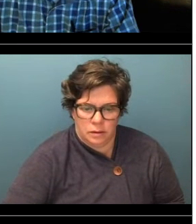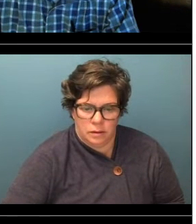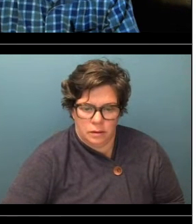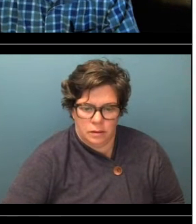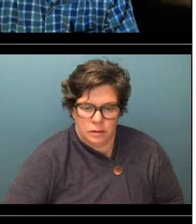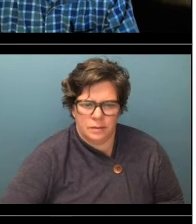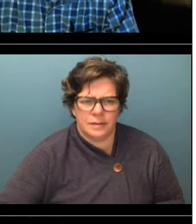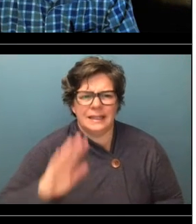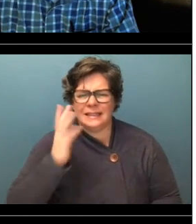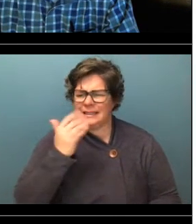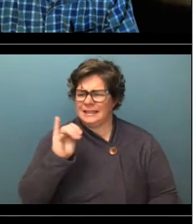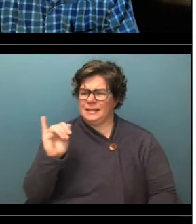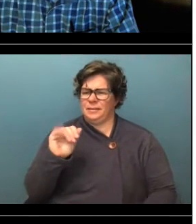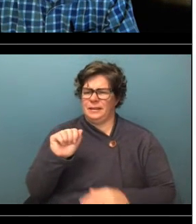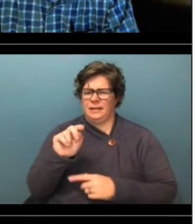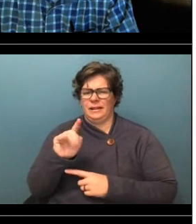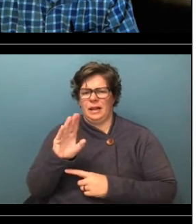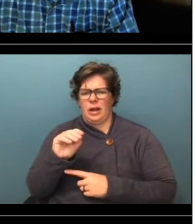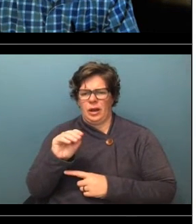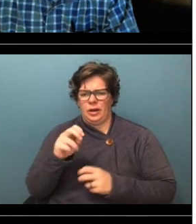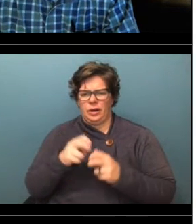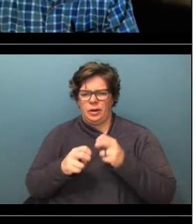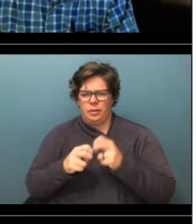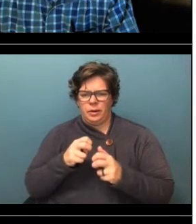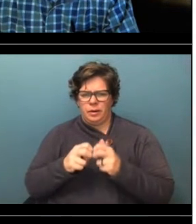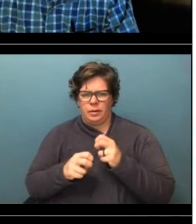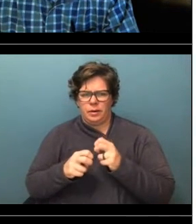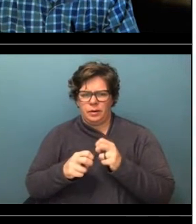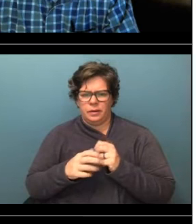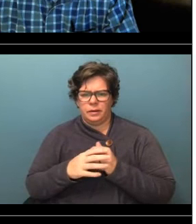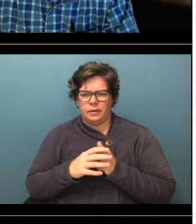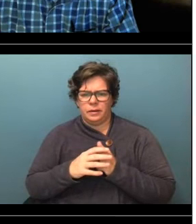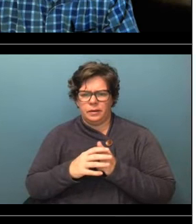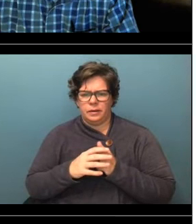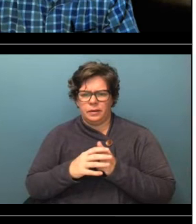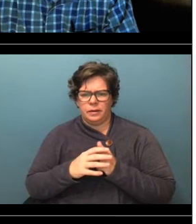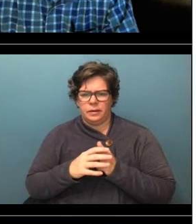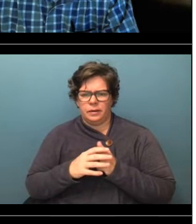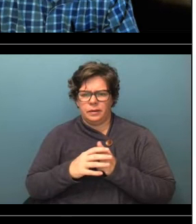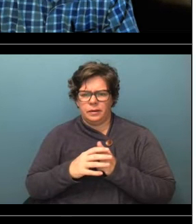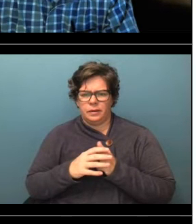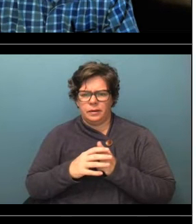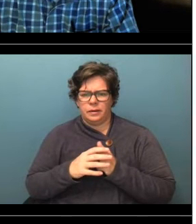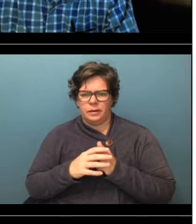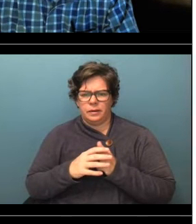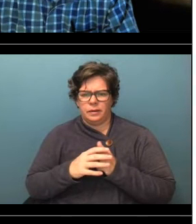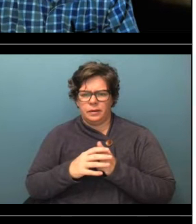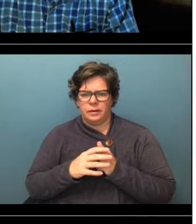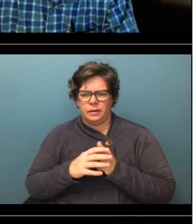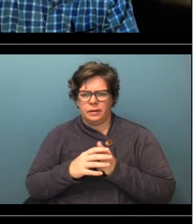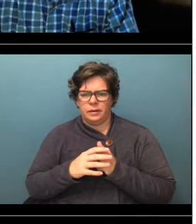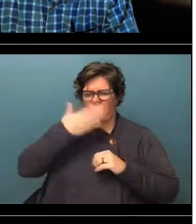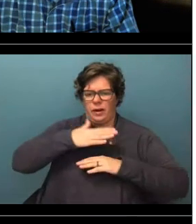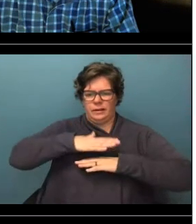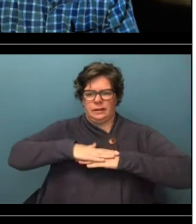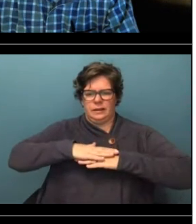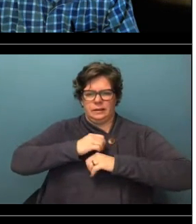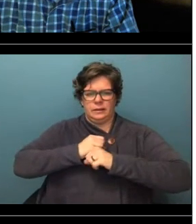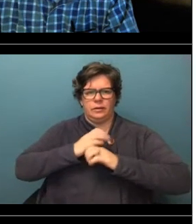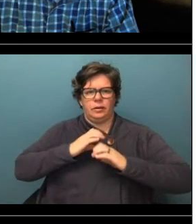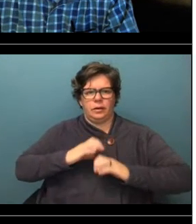So it looks like we're kind of having some audio issues, but as you can see, this is this little area right up here at the front is where a